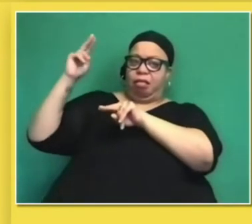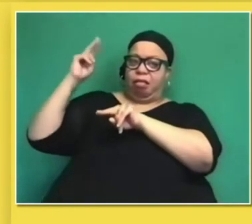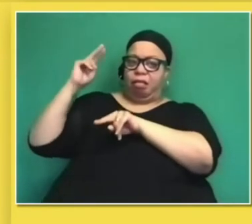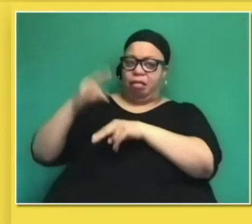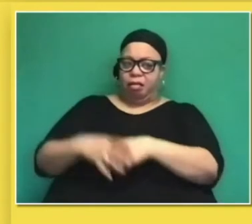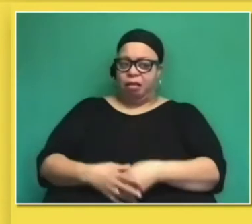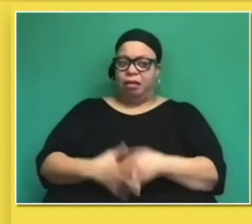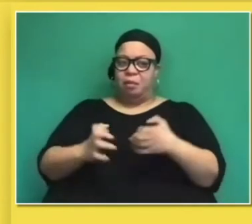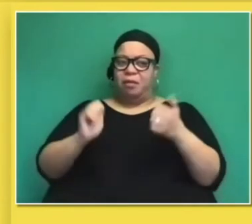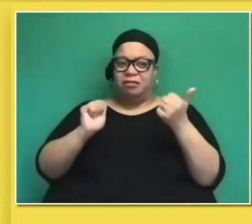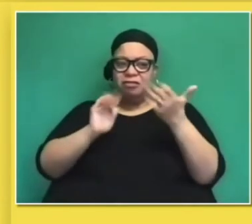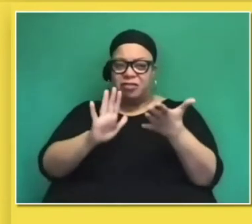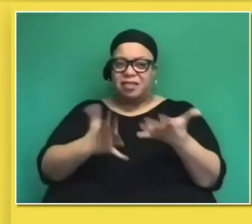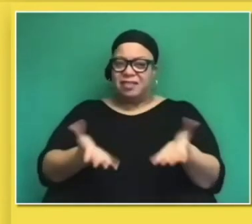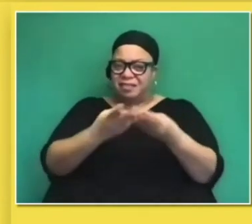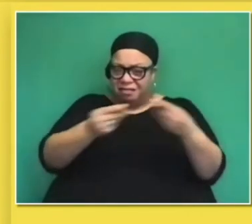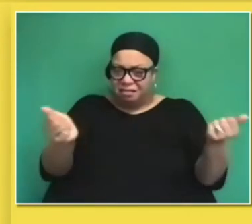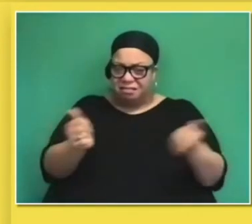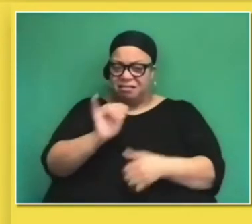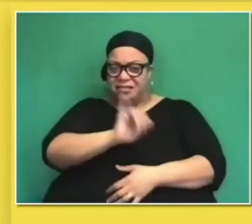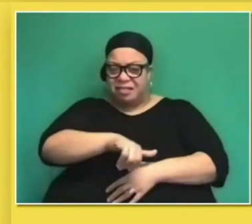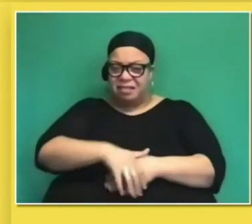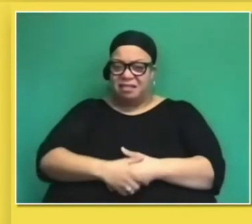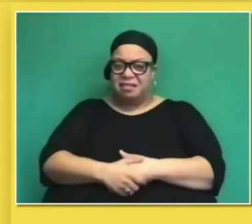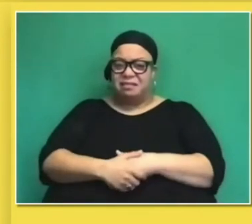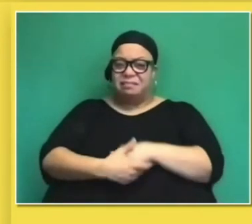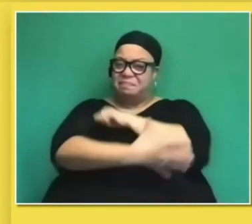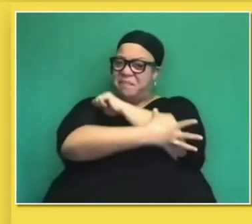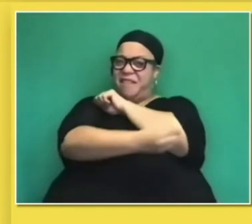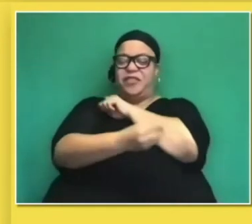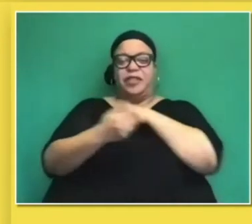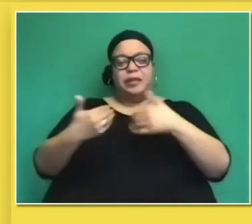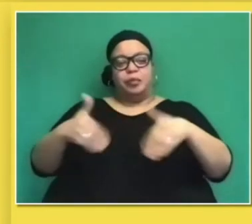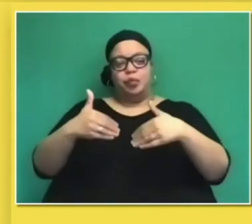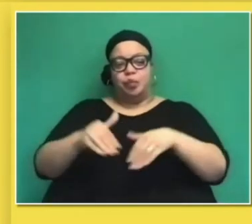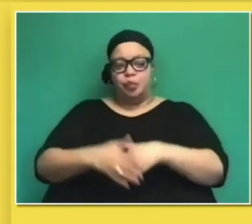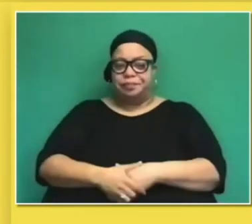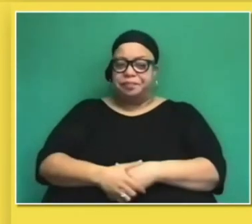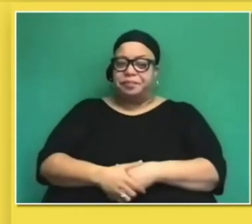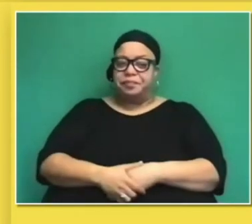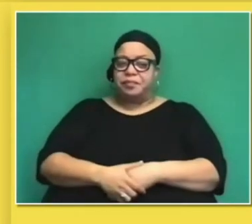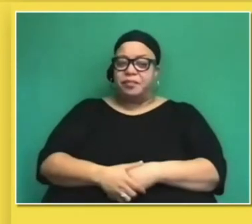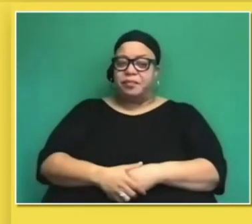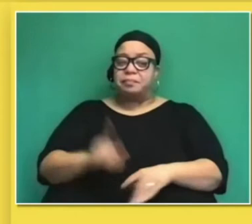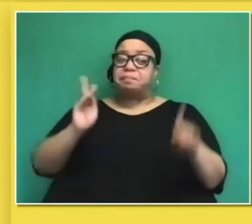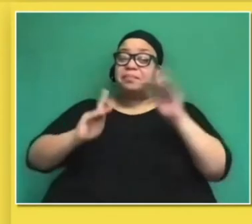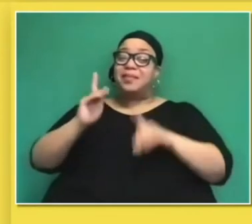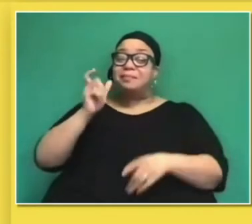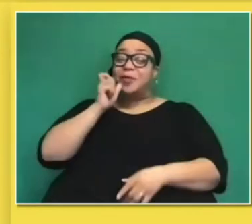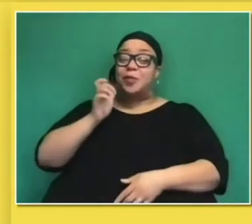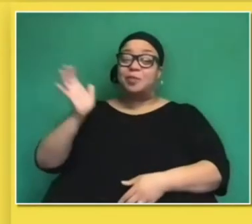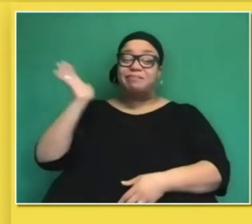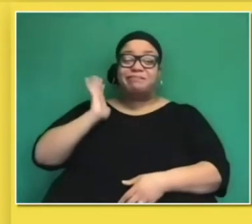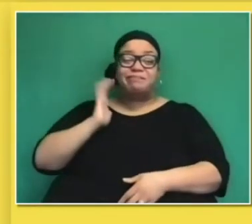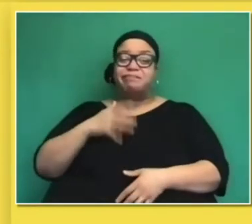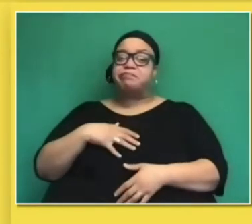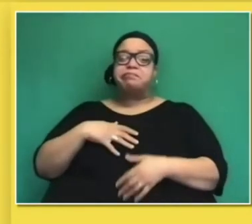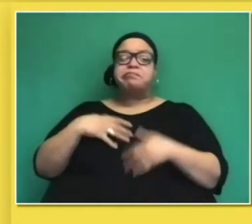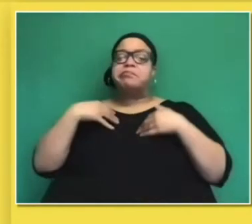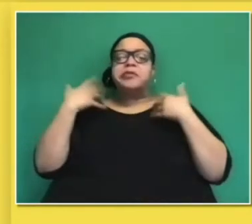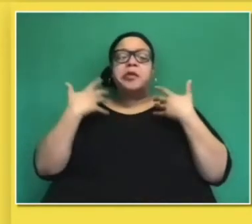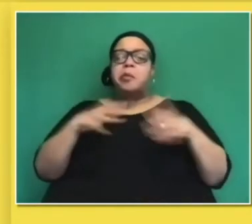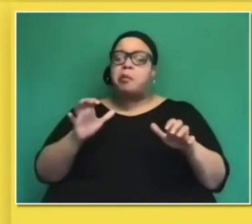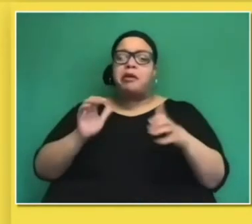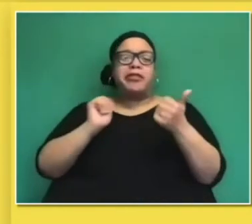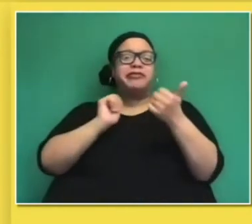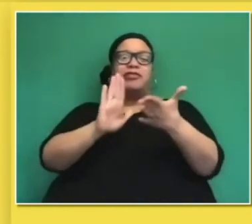Support has increased even among Republicans who have historically been less supportive. Take living wages, for example. 7 in 10 Americans